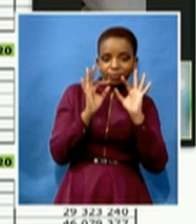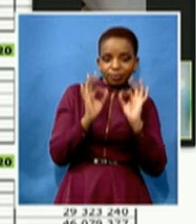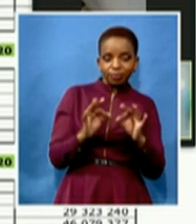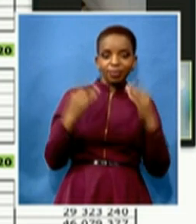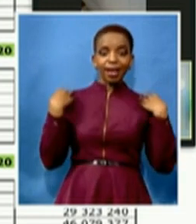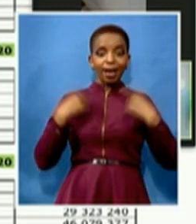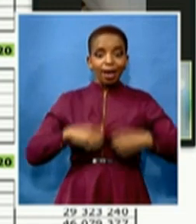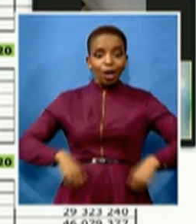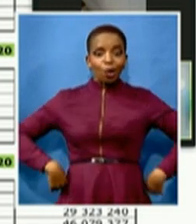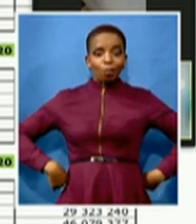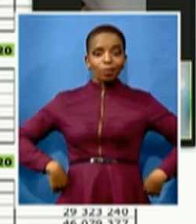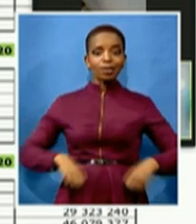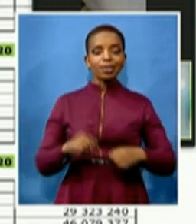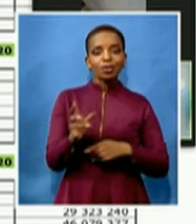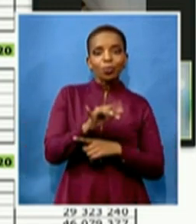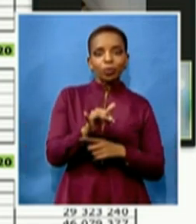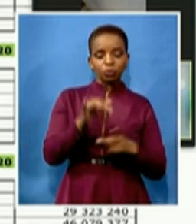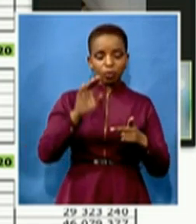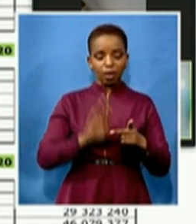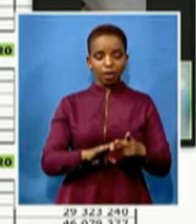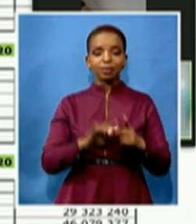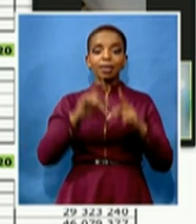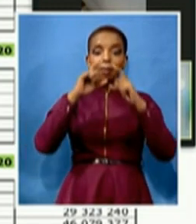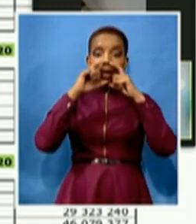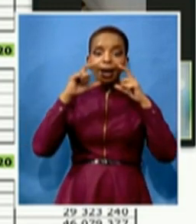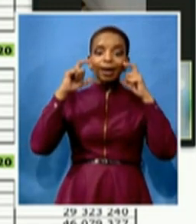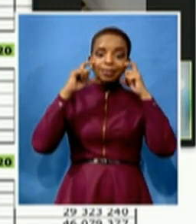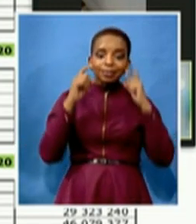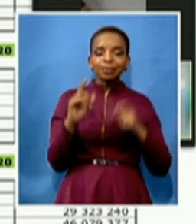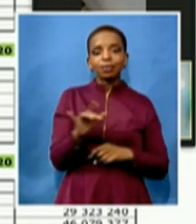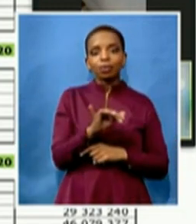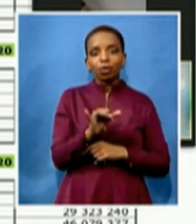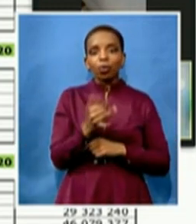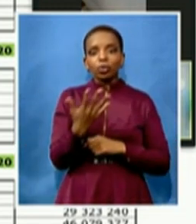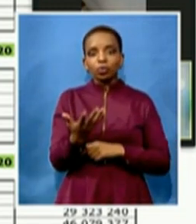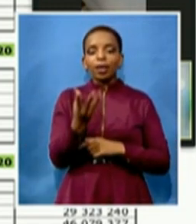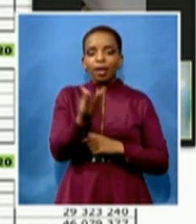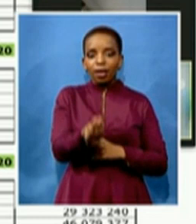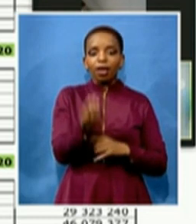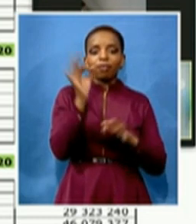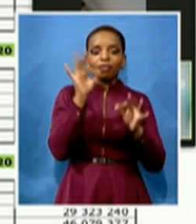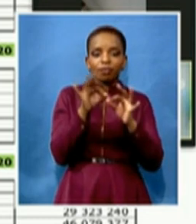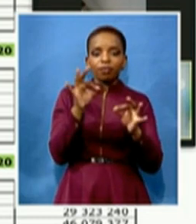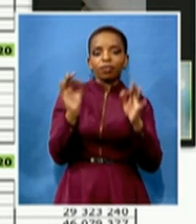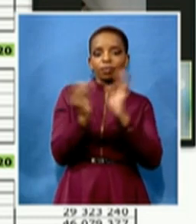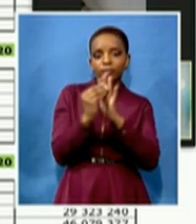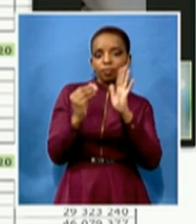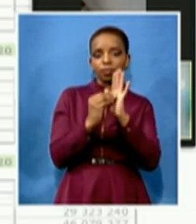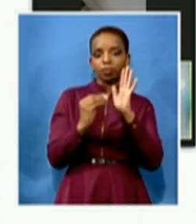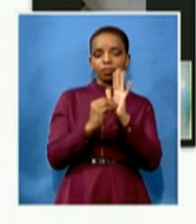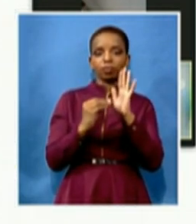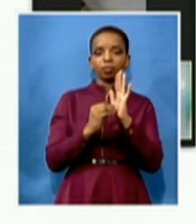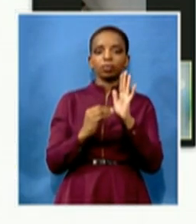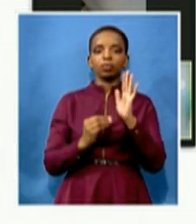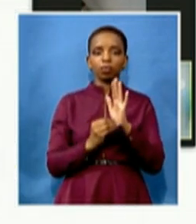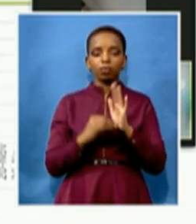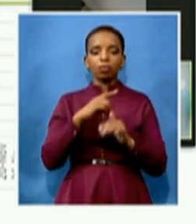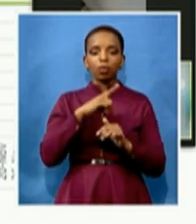refined, we can then, of course, ensure that this is refined and appropriate levels are determined.